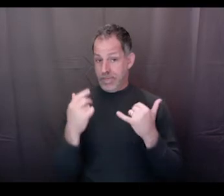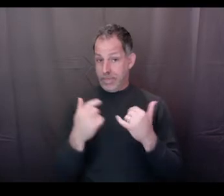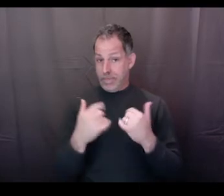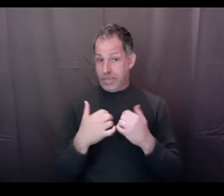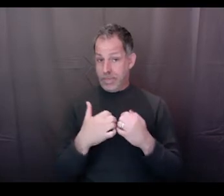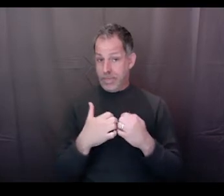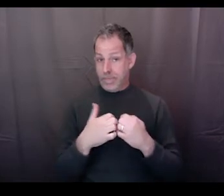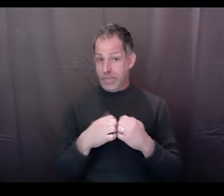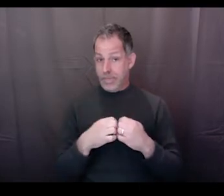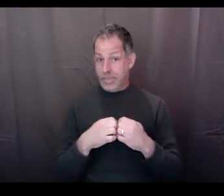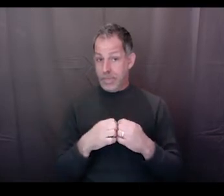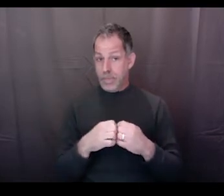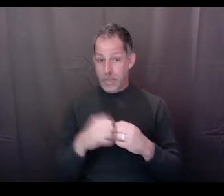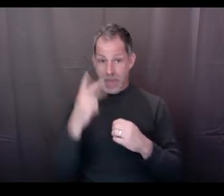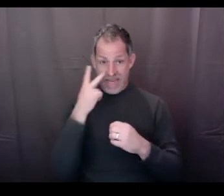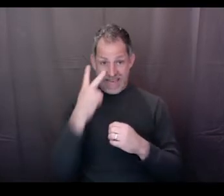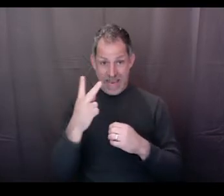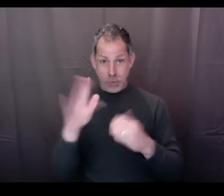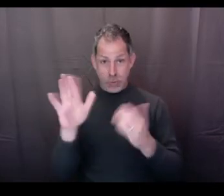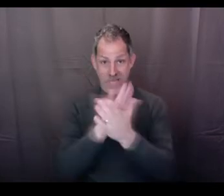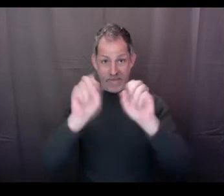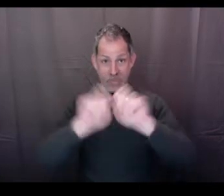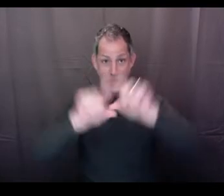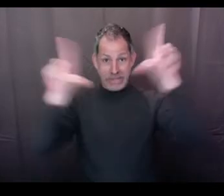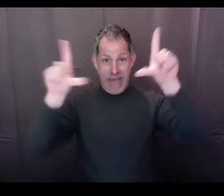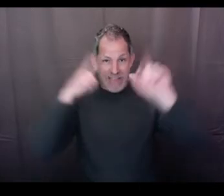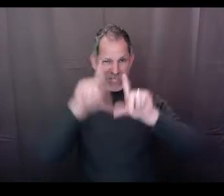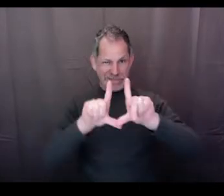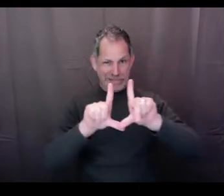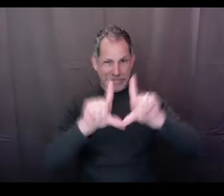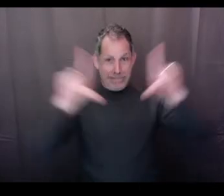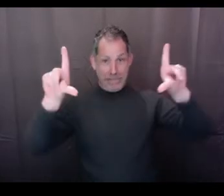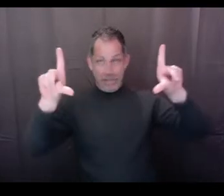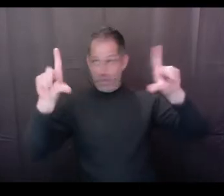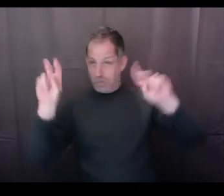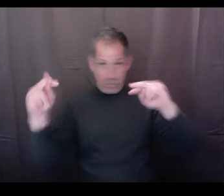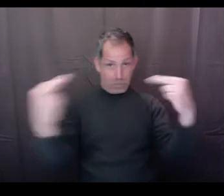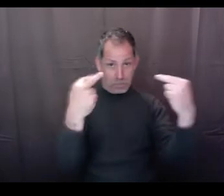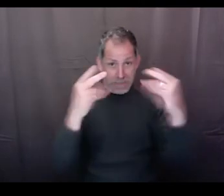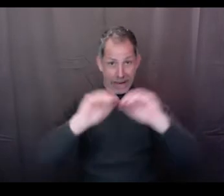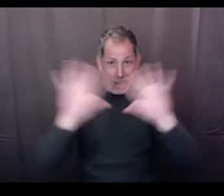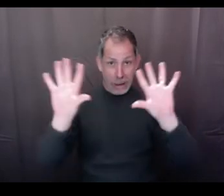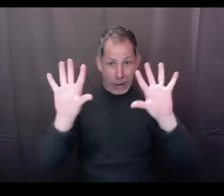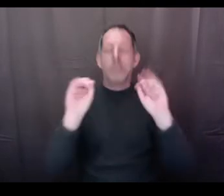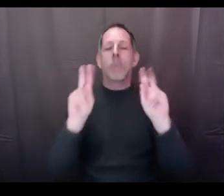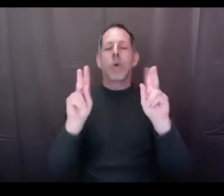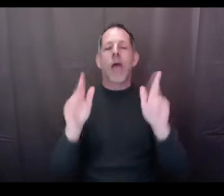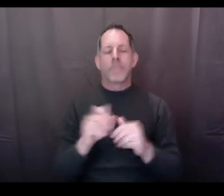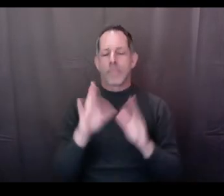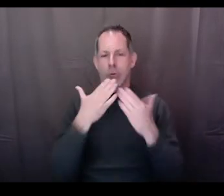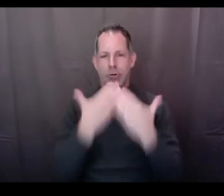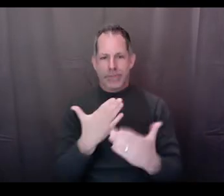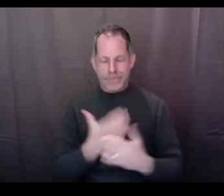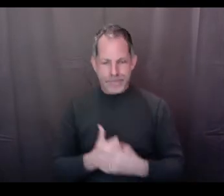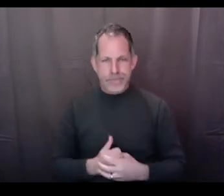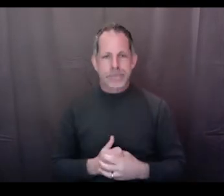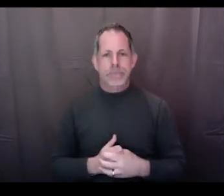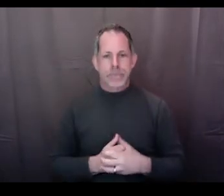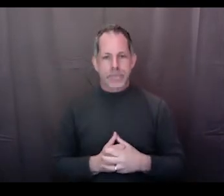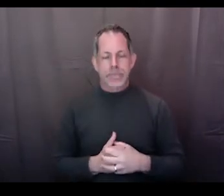Is it full screen? Excuse me, I just need to check. You see the full screen filled with? Okay, thank you,